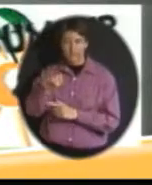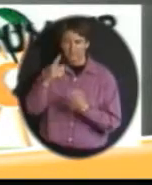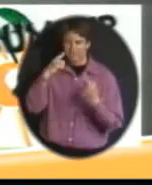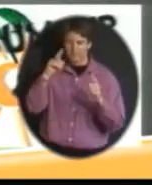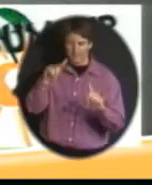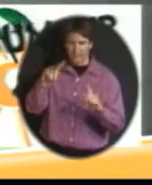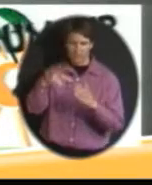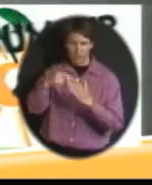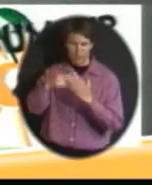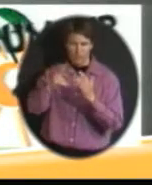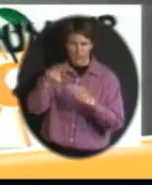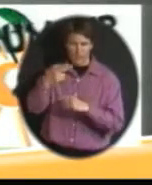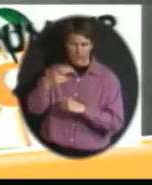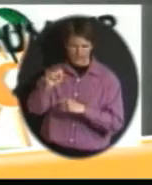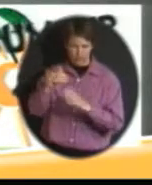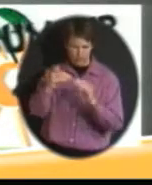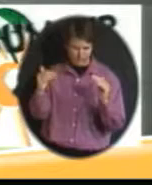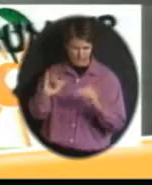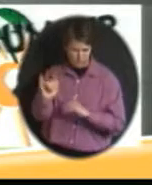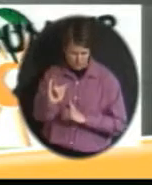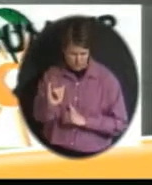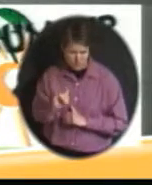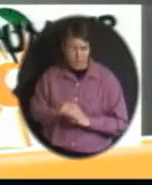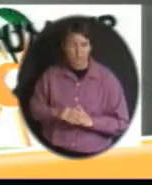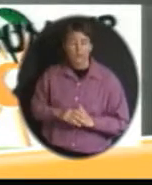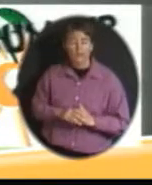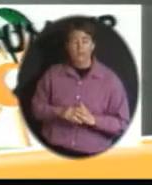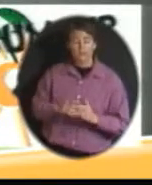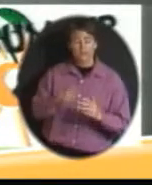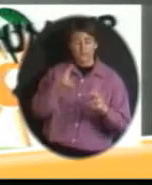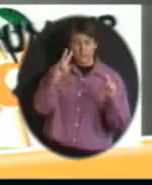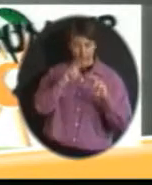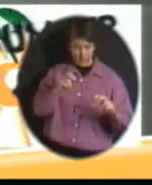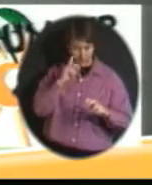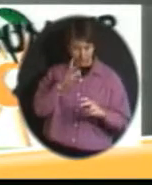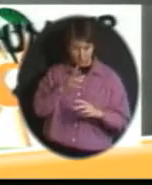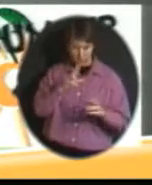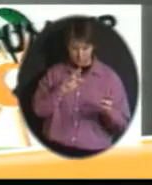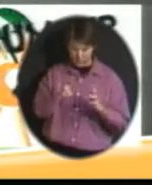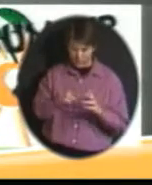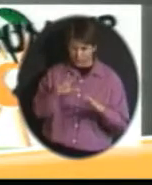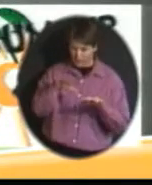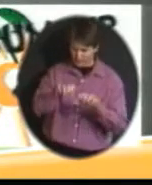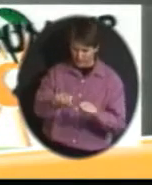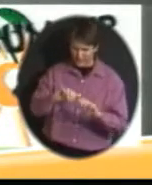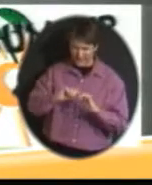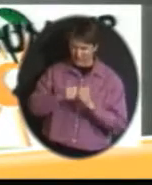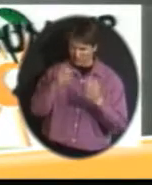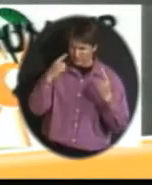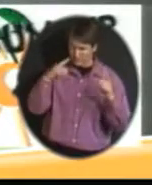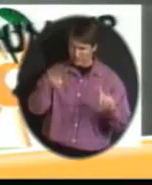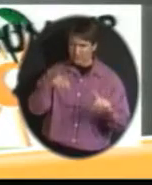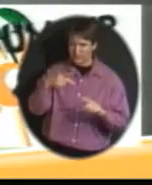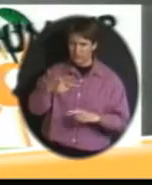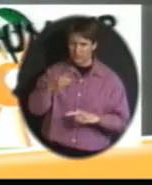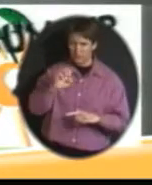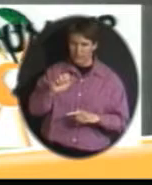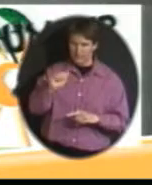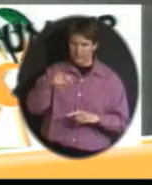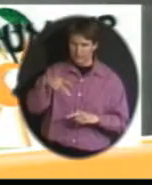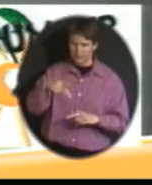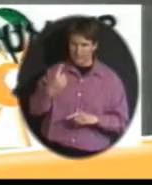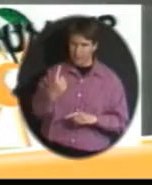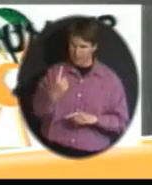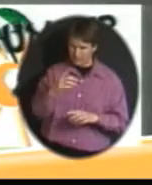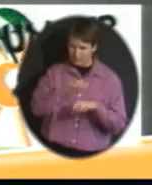program at the high school level and extends into middle school. And then Analyze, Prepare, and Attack, How to Succeed on the Pre-AP English 1 Summer Reading Assignment, so a